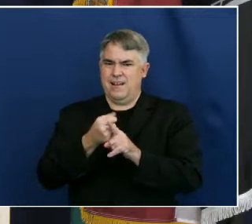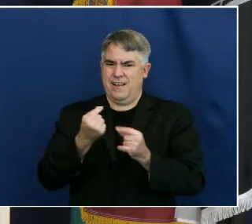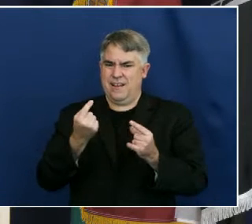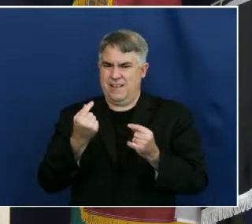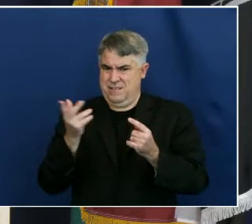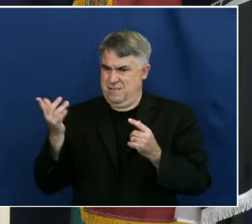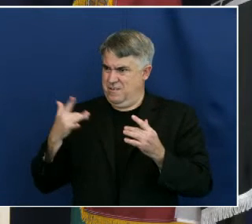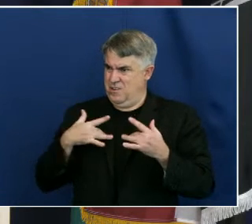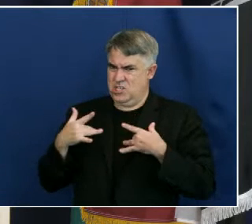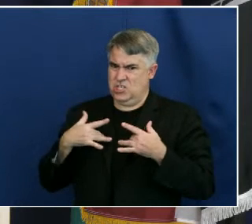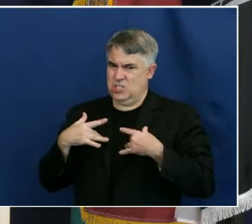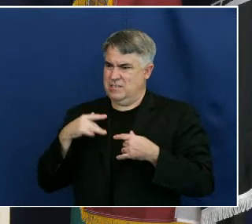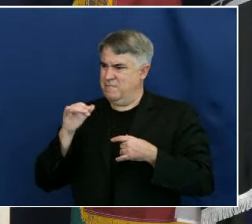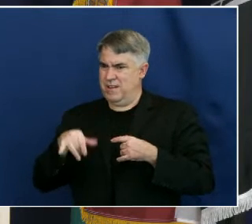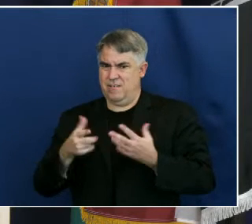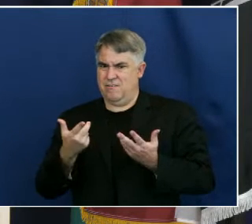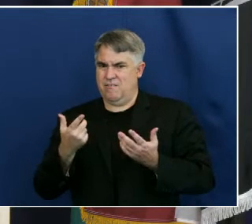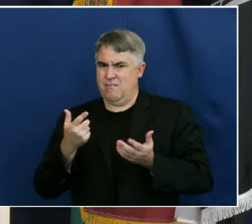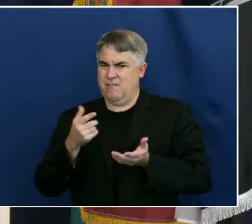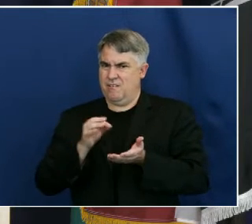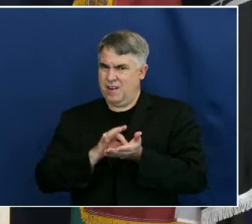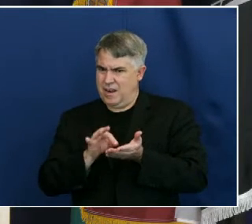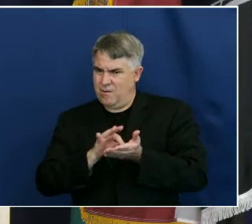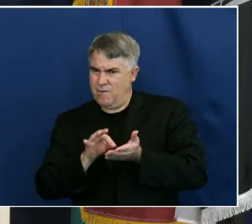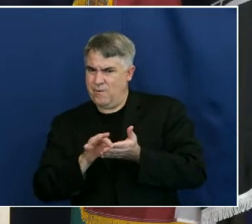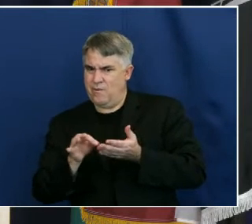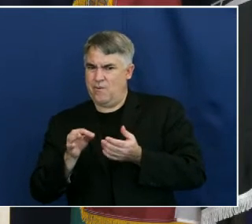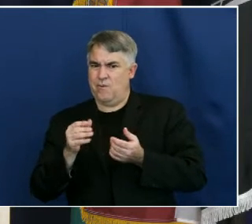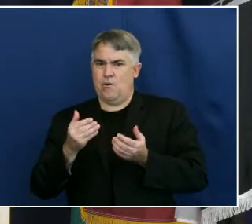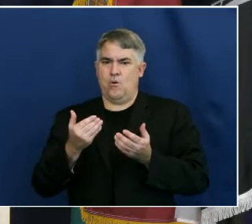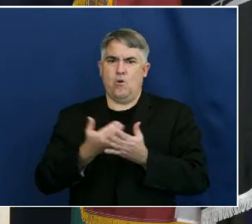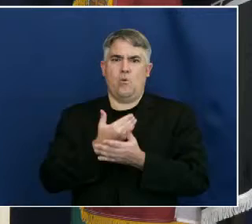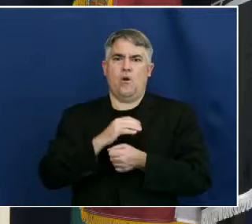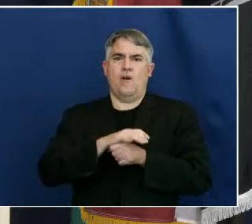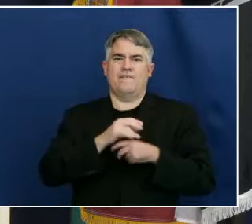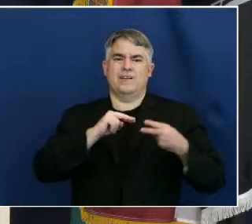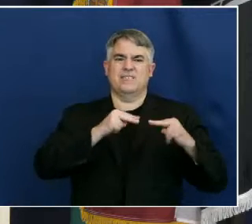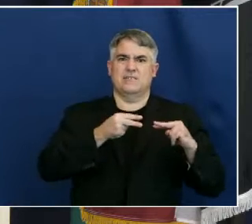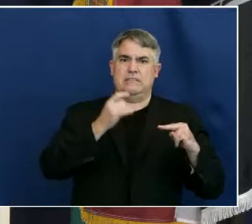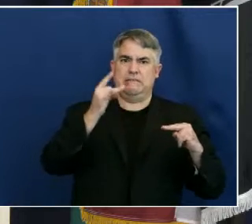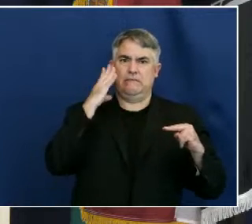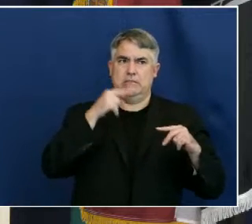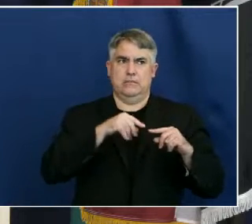we tracking this variant here in San Diego? Yeah, we'll have Dr. McDonald address that question.